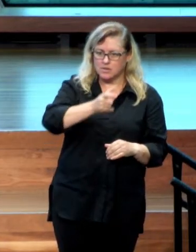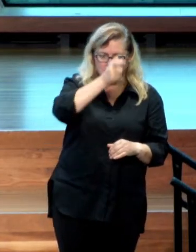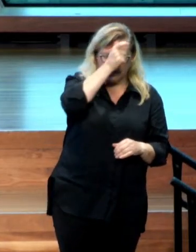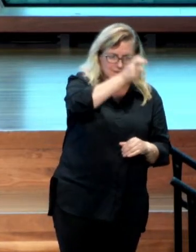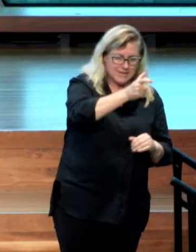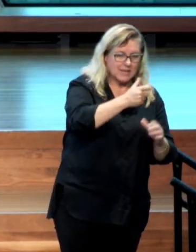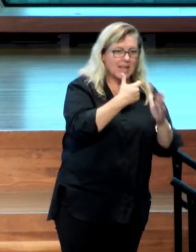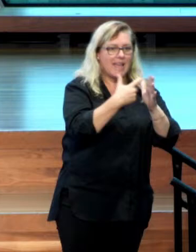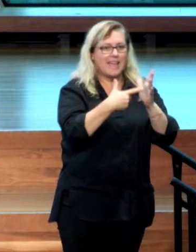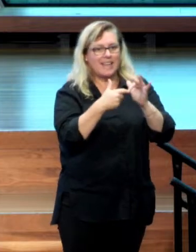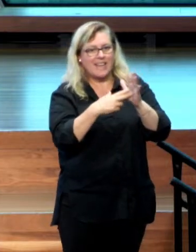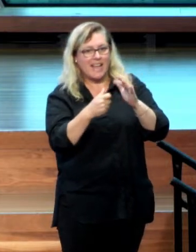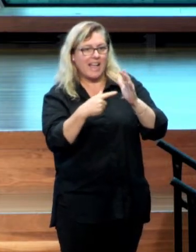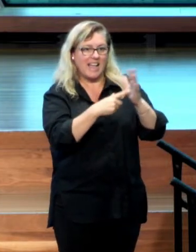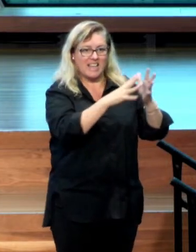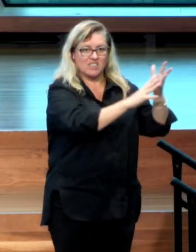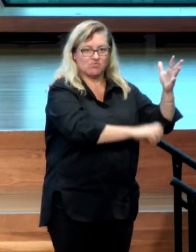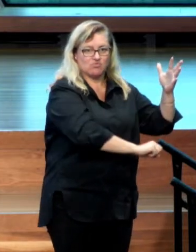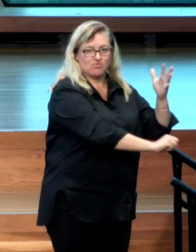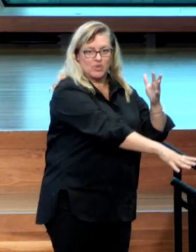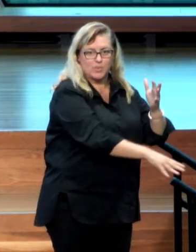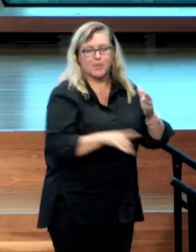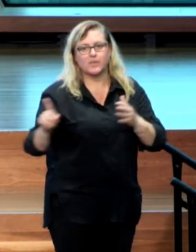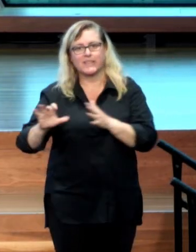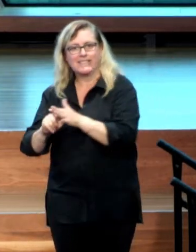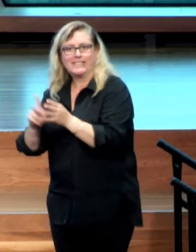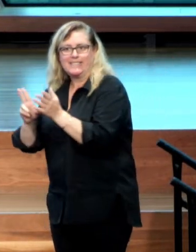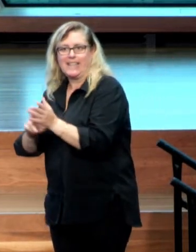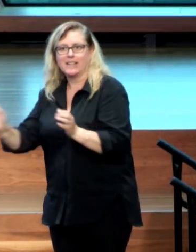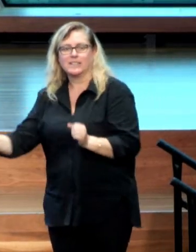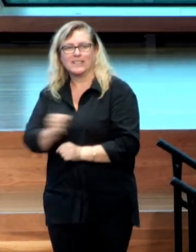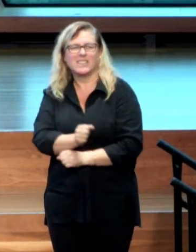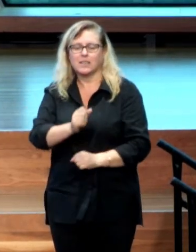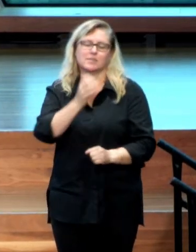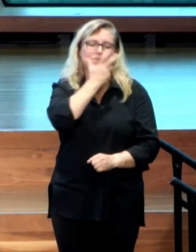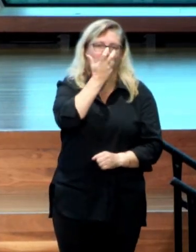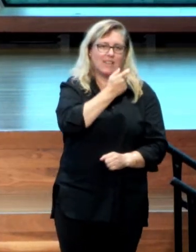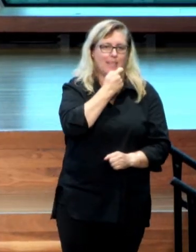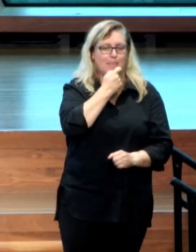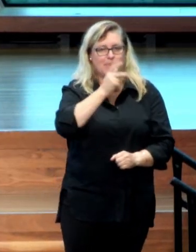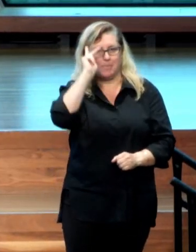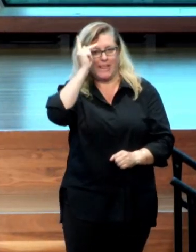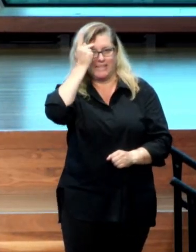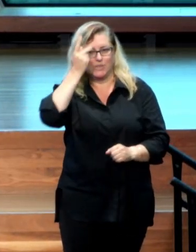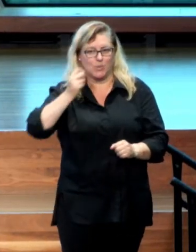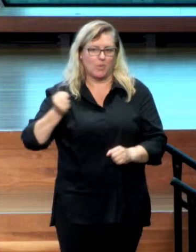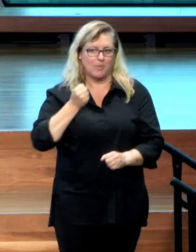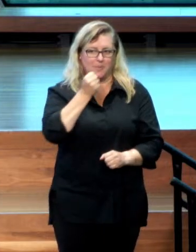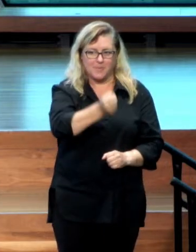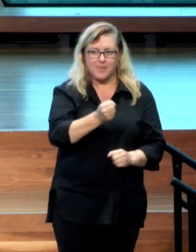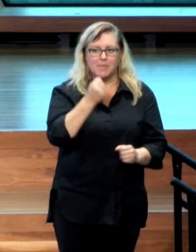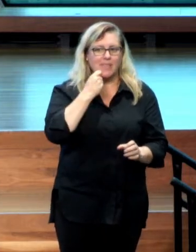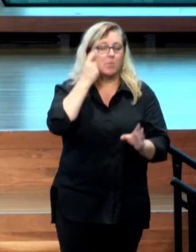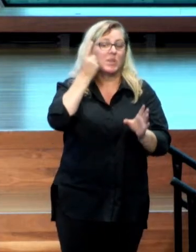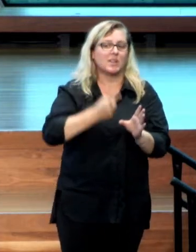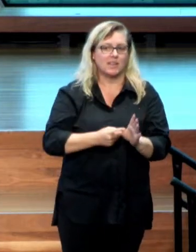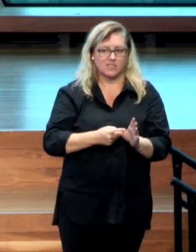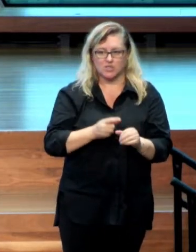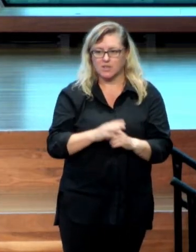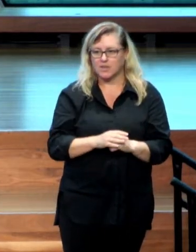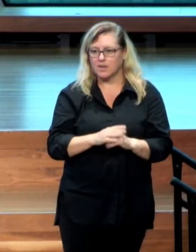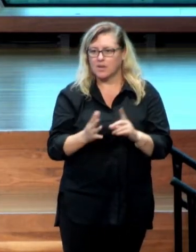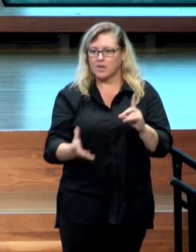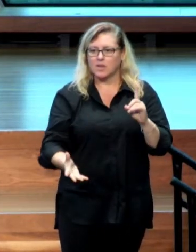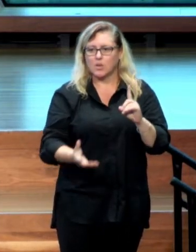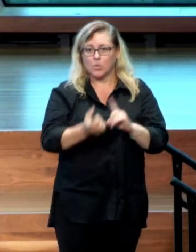it, Dan brought it back, so it's, sorry, had to be a little bit political. But that will be as of next year. So, the winner of